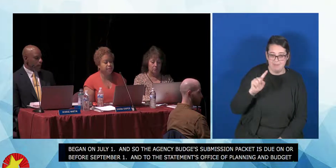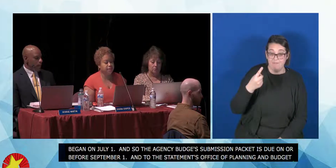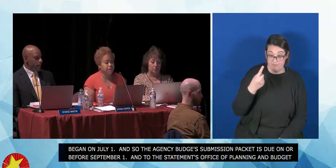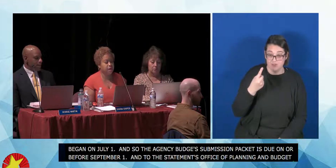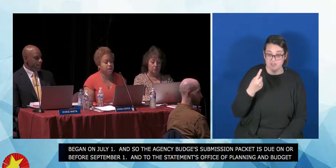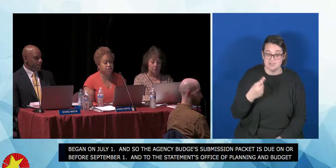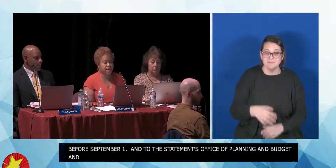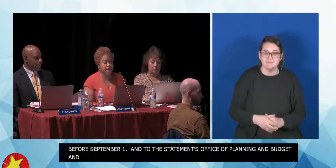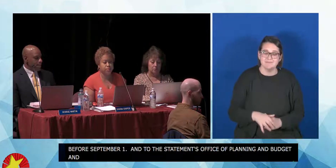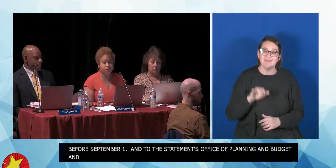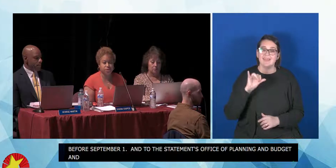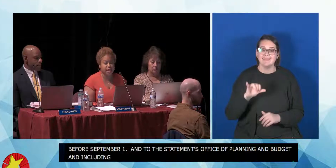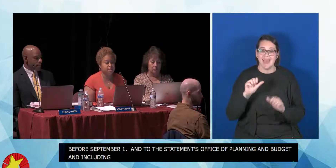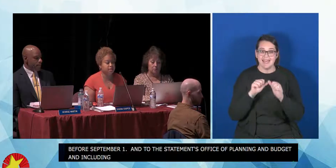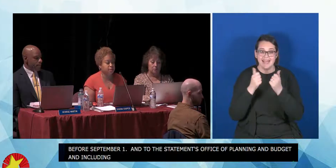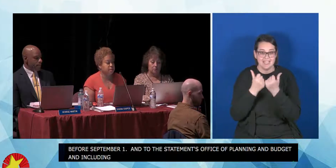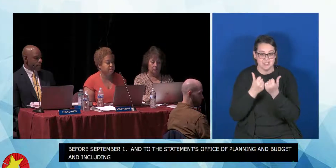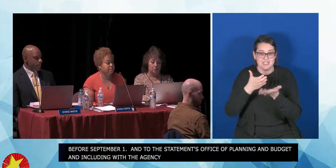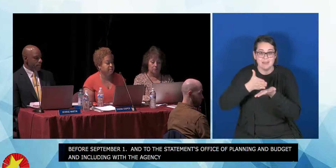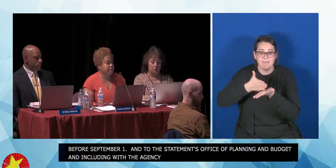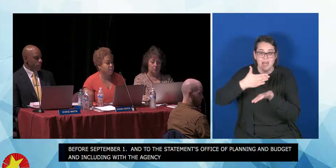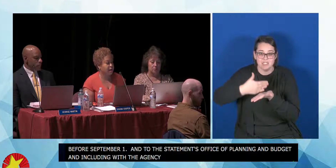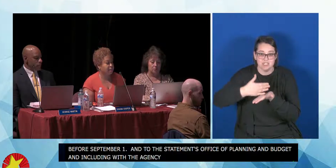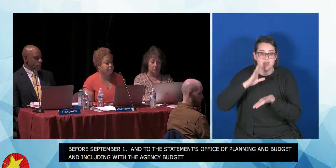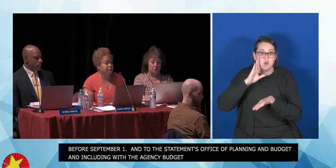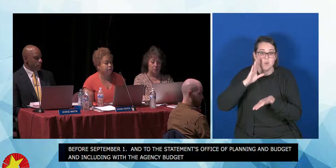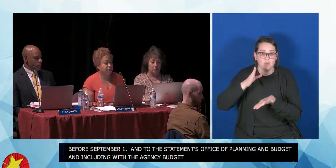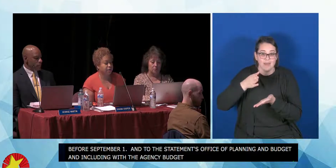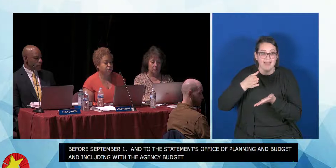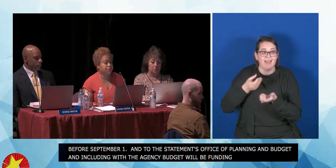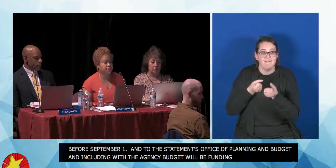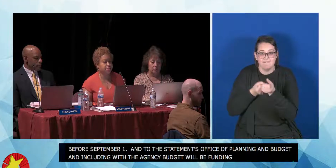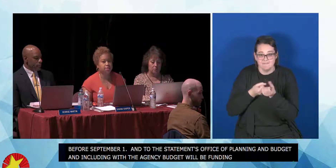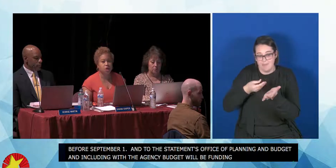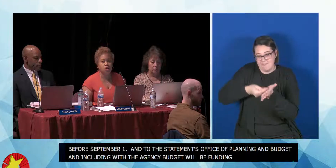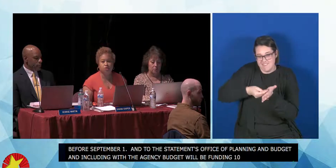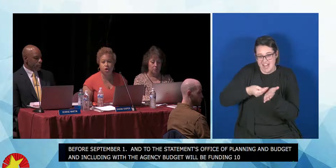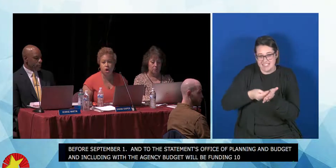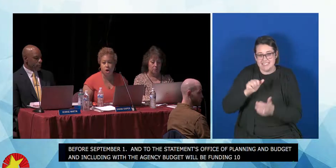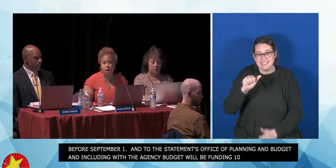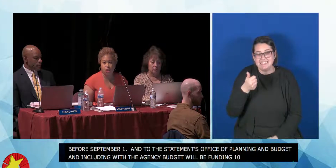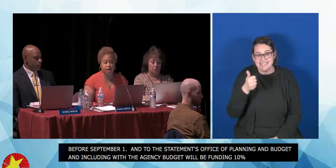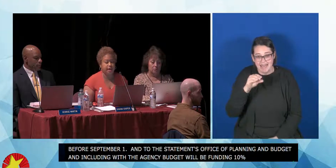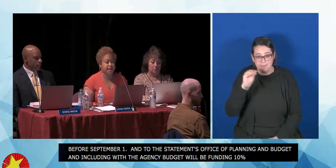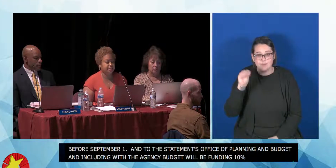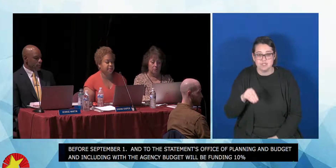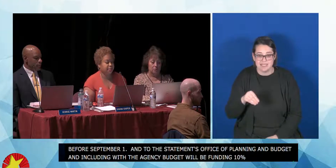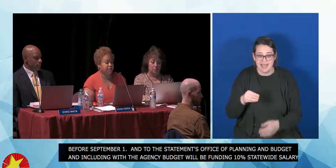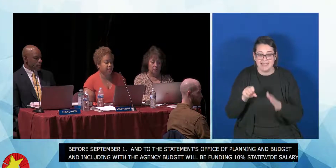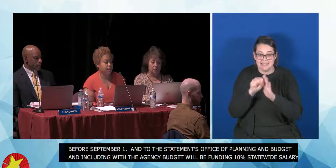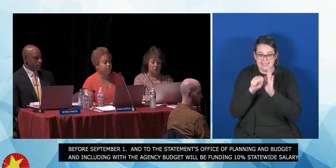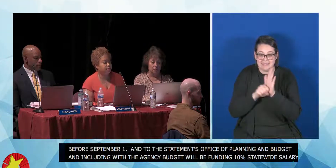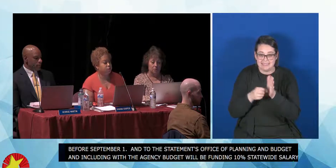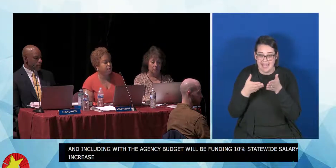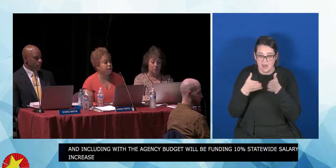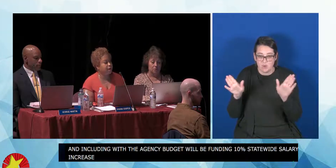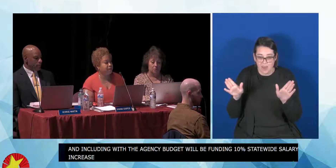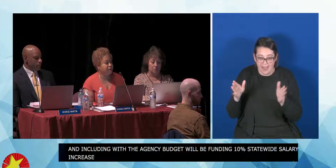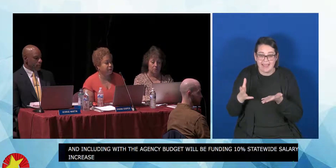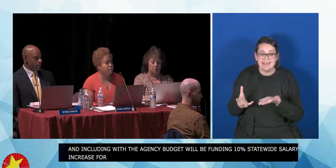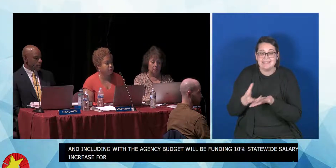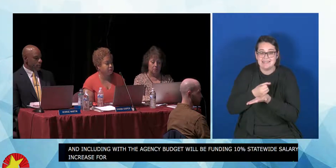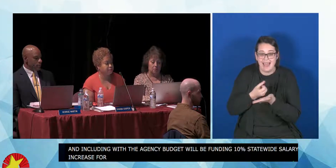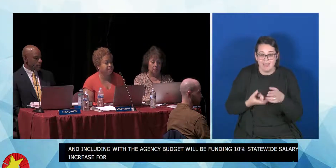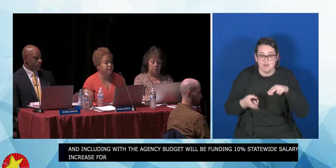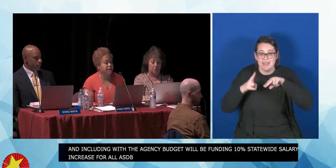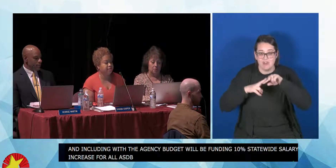be funding 10% statewide salary increases for all ASDB full-time